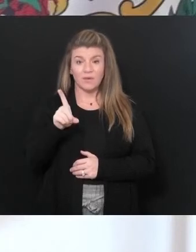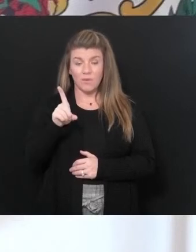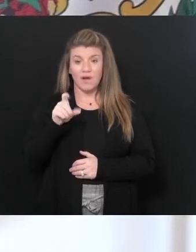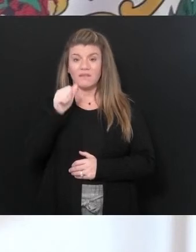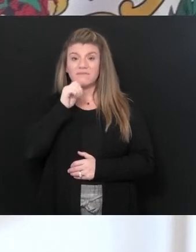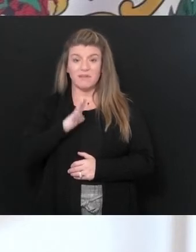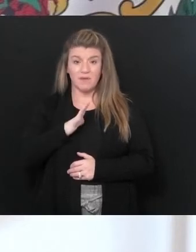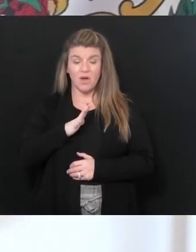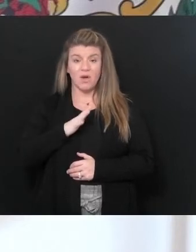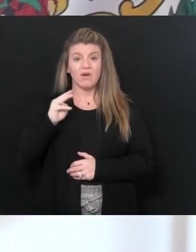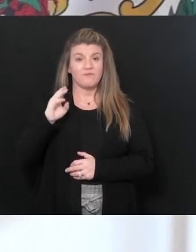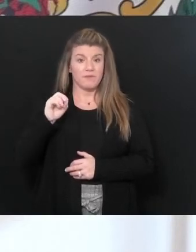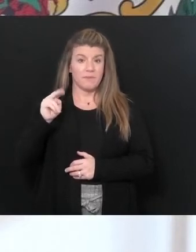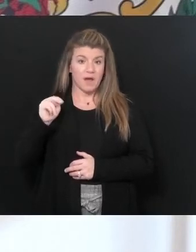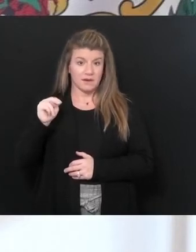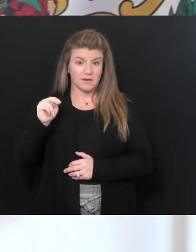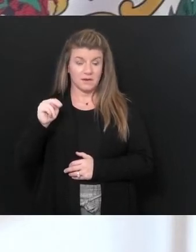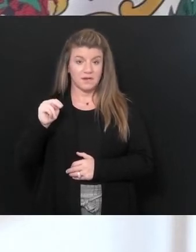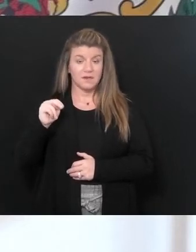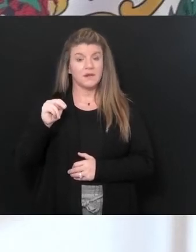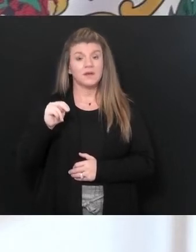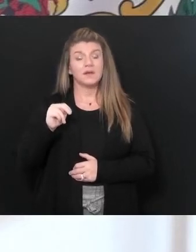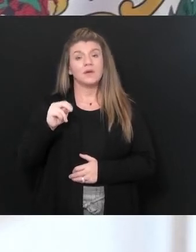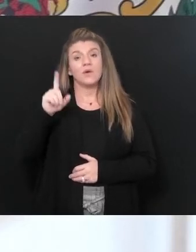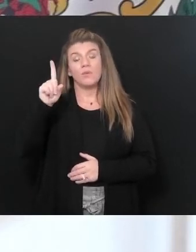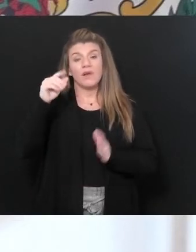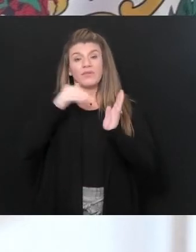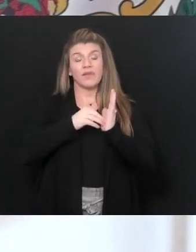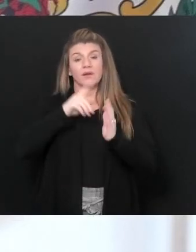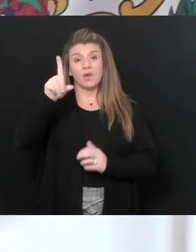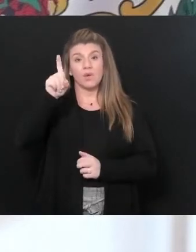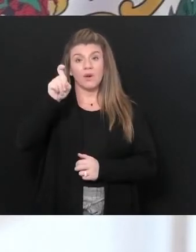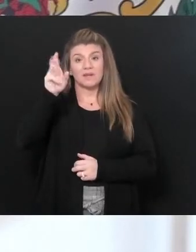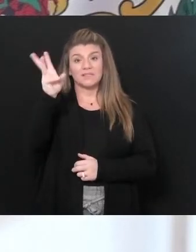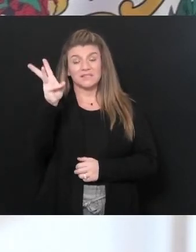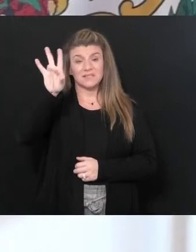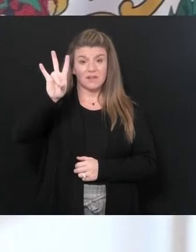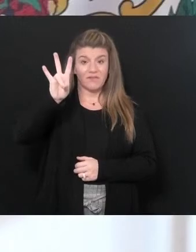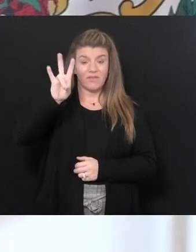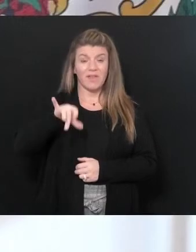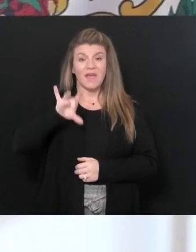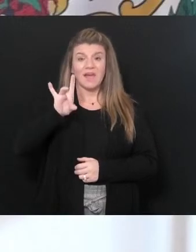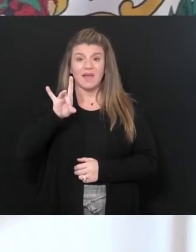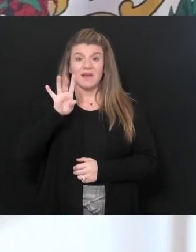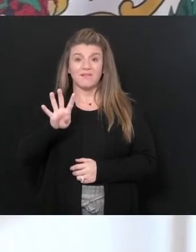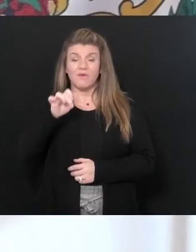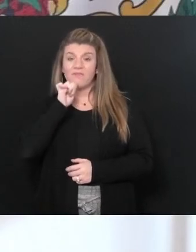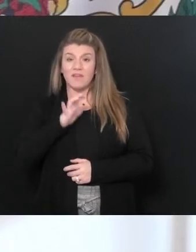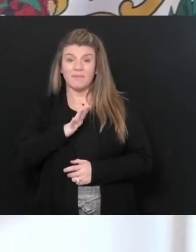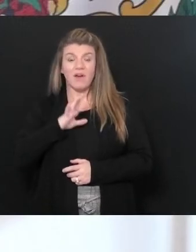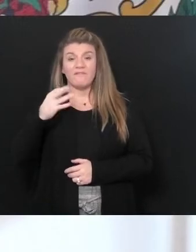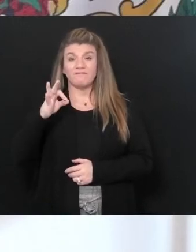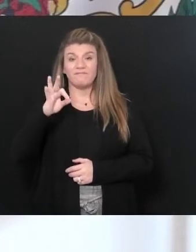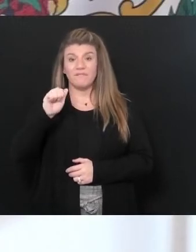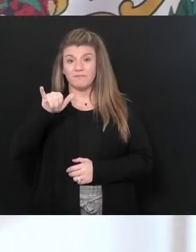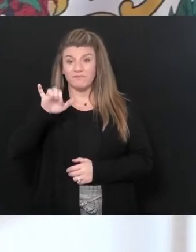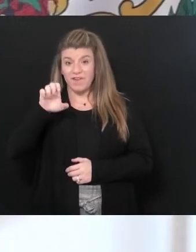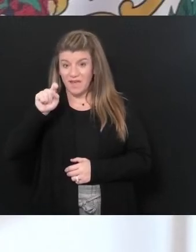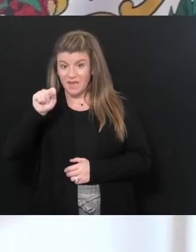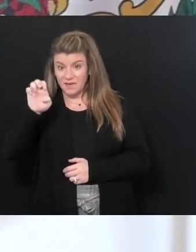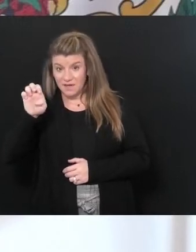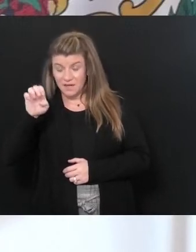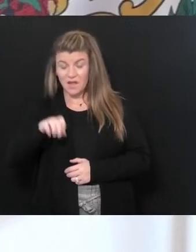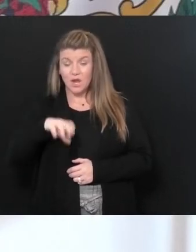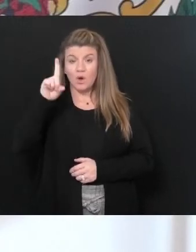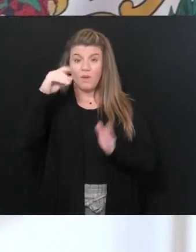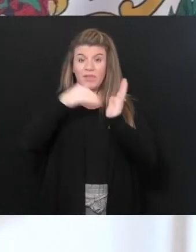91-year-old female from Monongalia County. Our 1,167th death, an 84-year-old female from Fayette County.